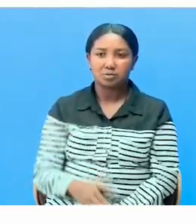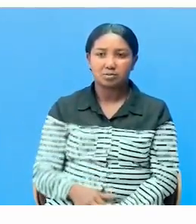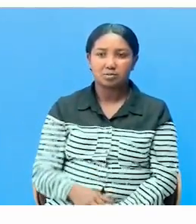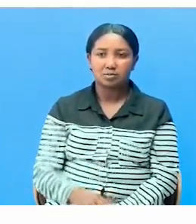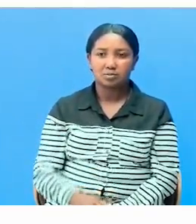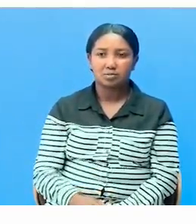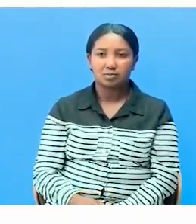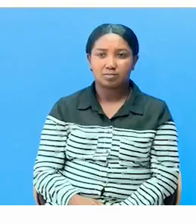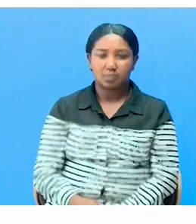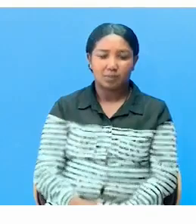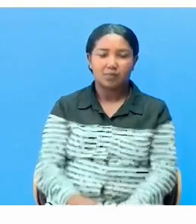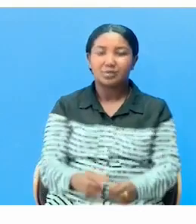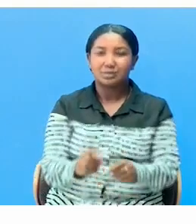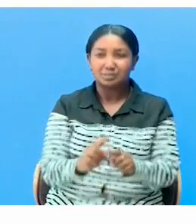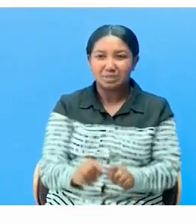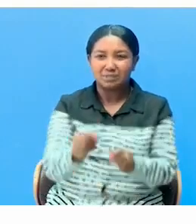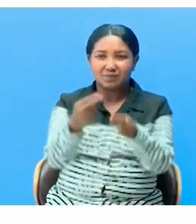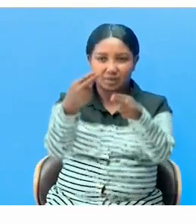specific noun.